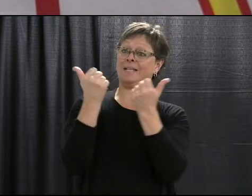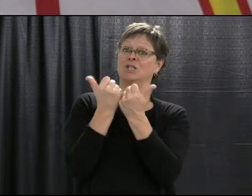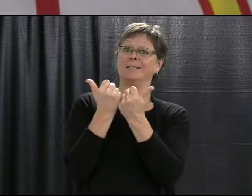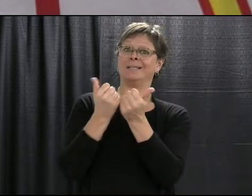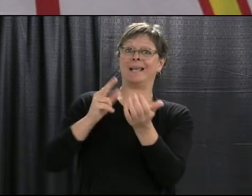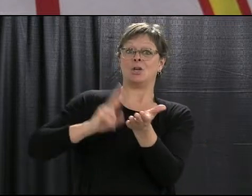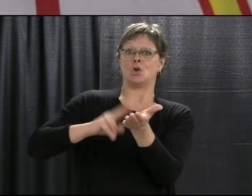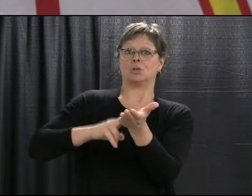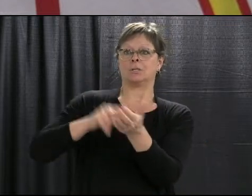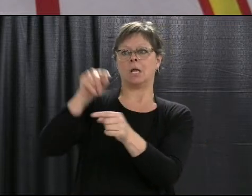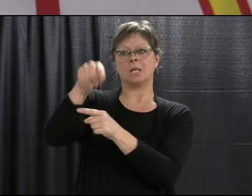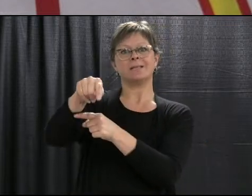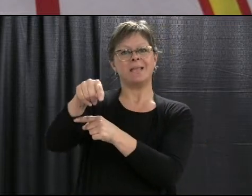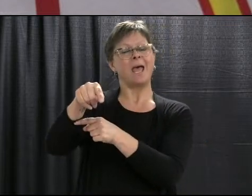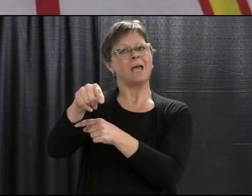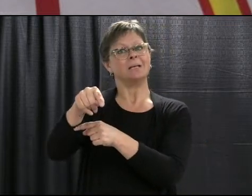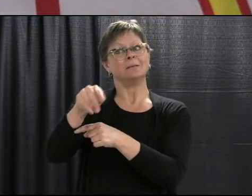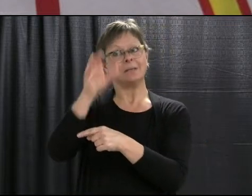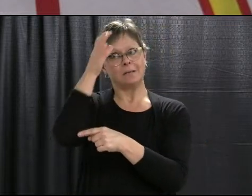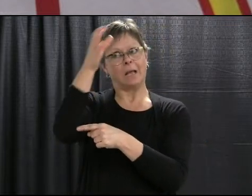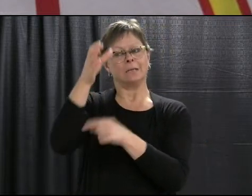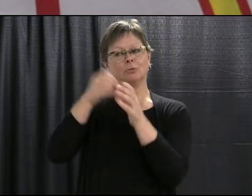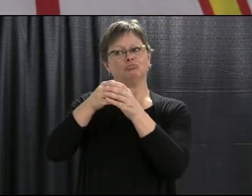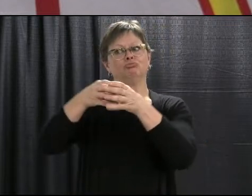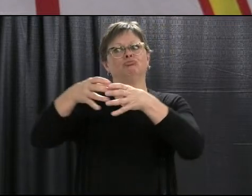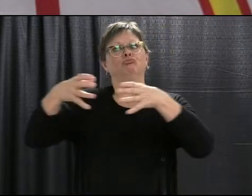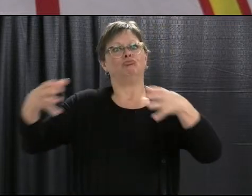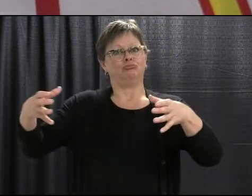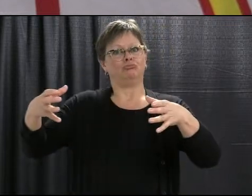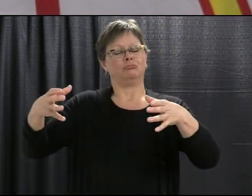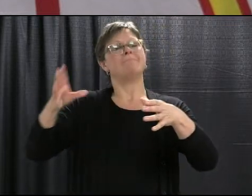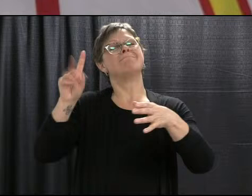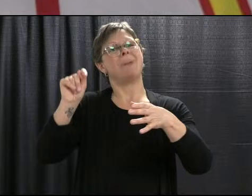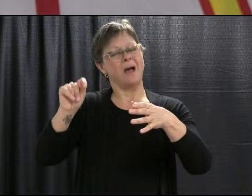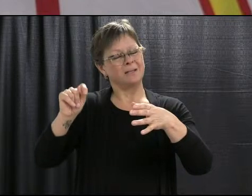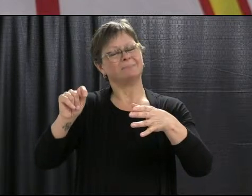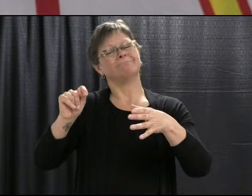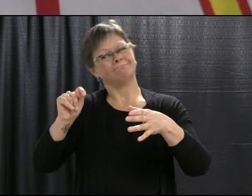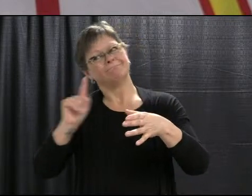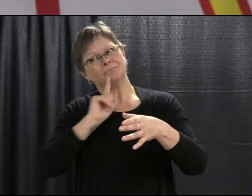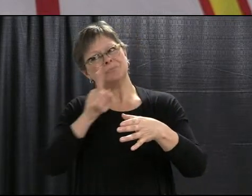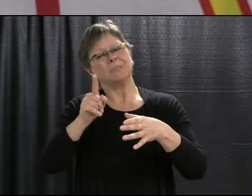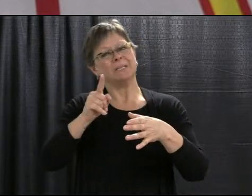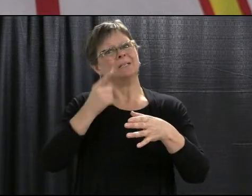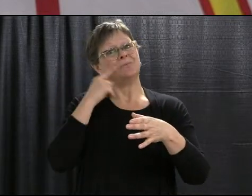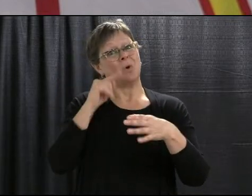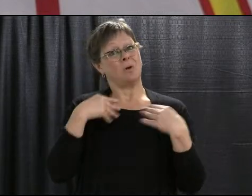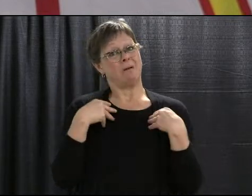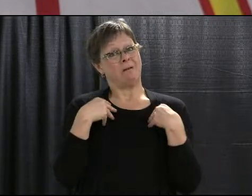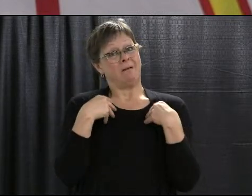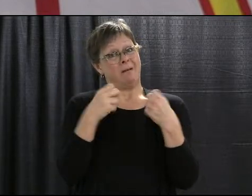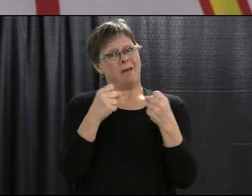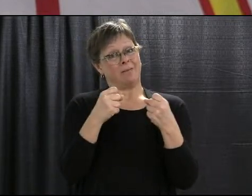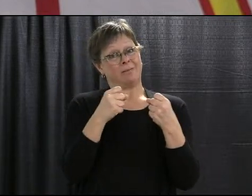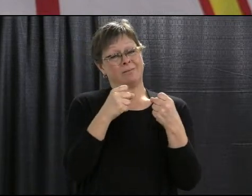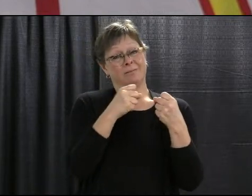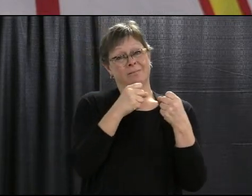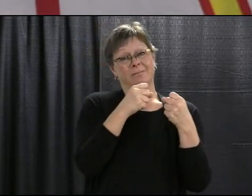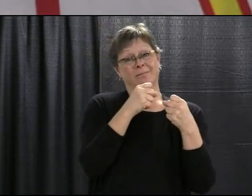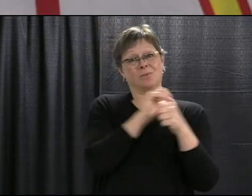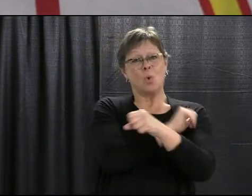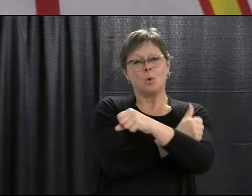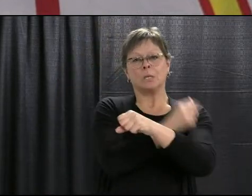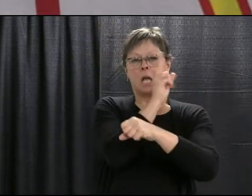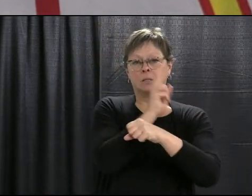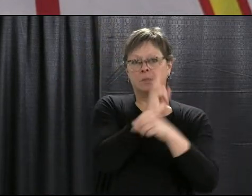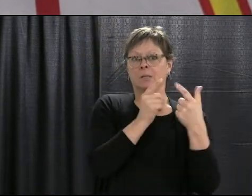has grown, and it has become a challenge for health authorities across the country. So we are all